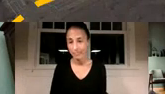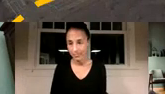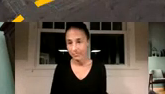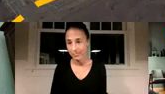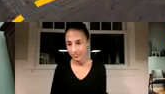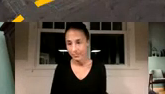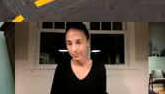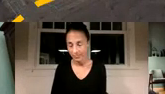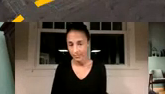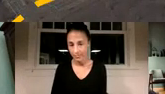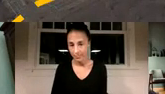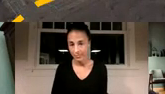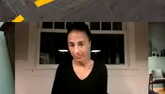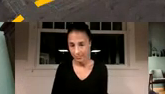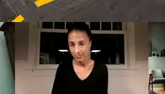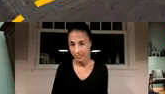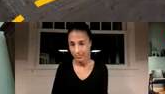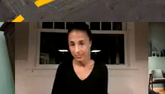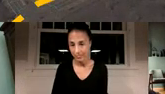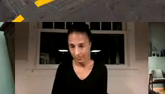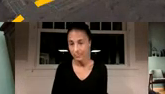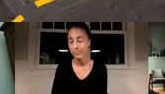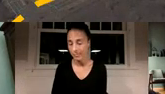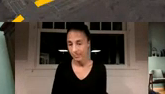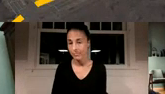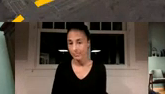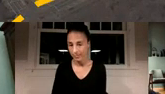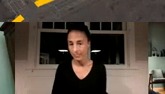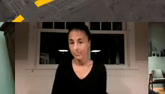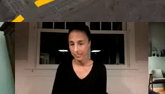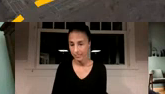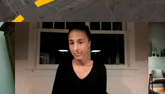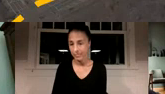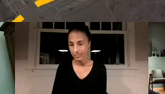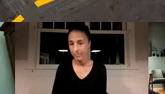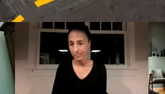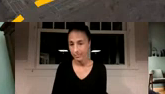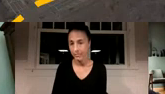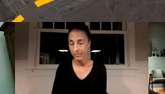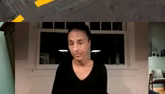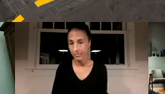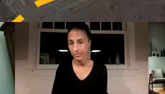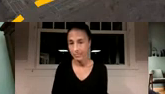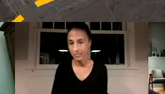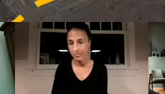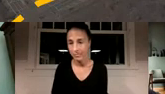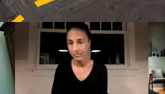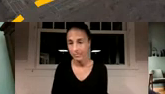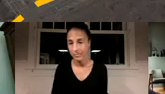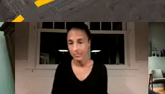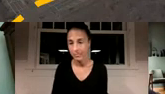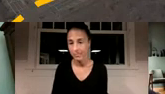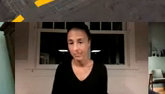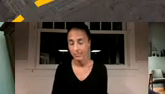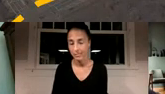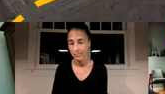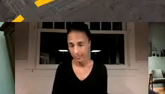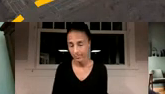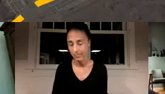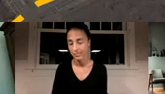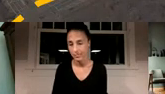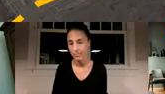the discussion about your parcels over on the other side of Nutley, showing them as some sort of